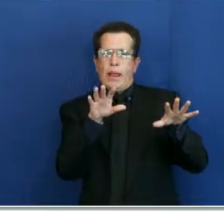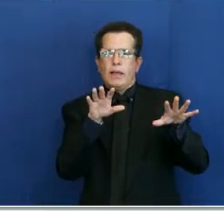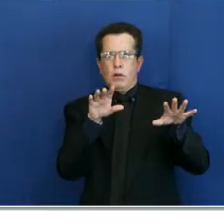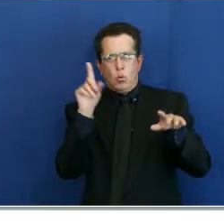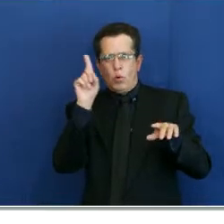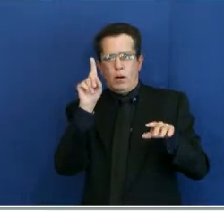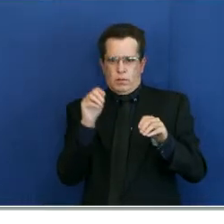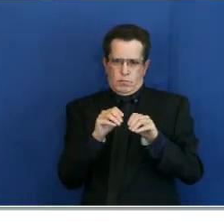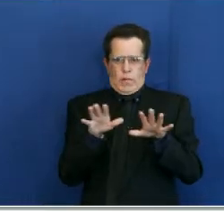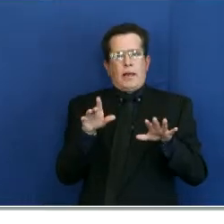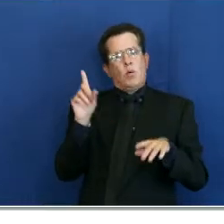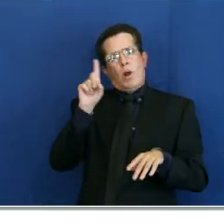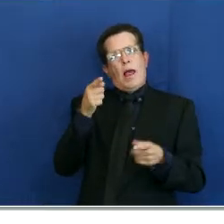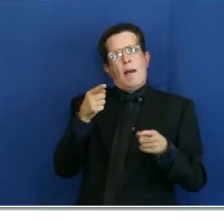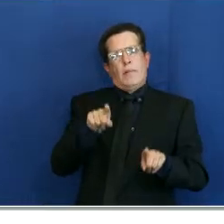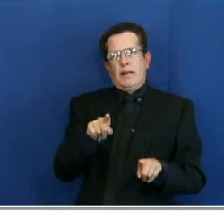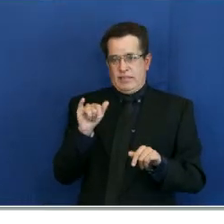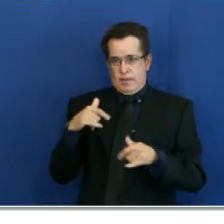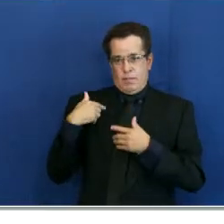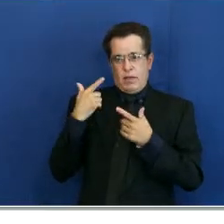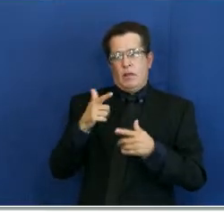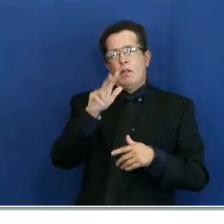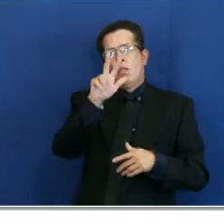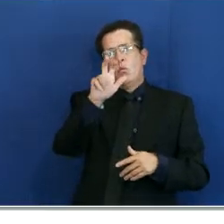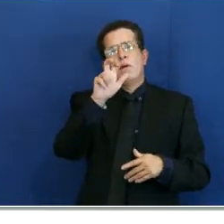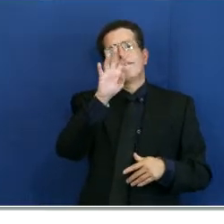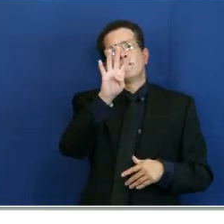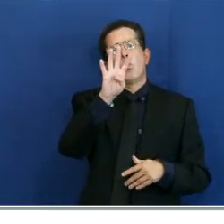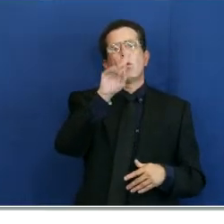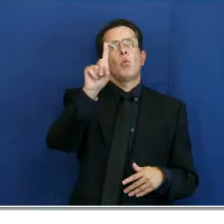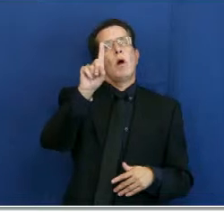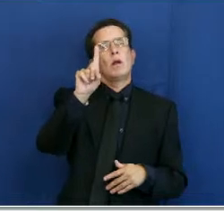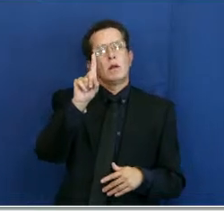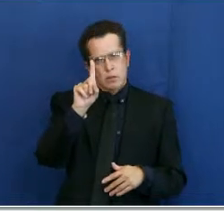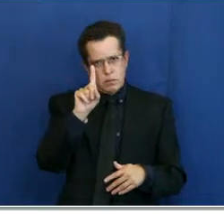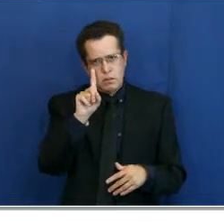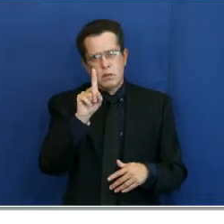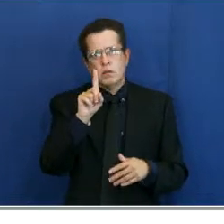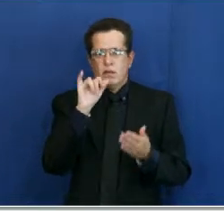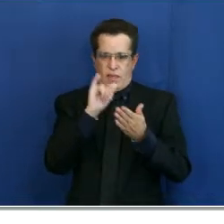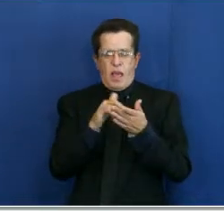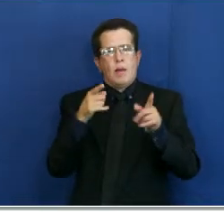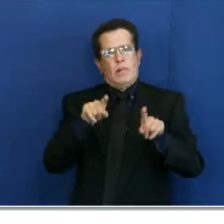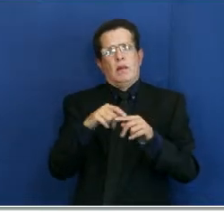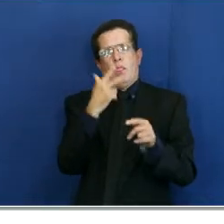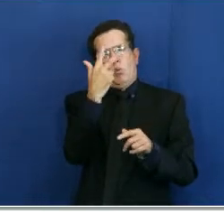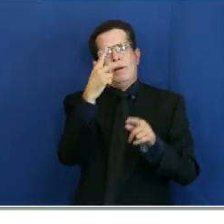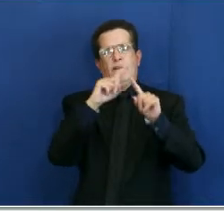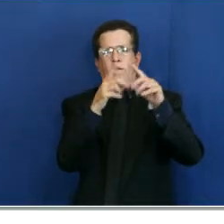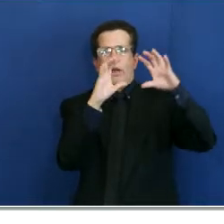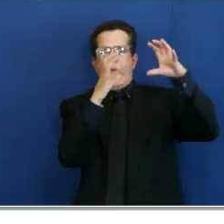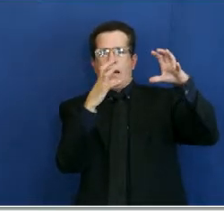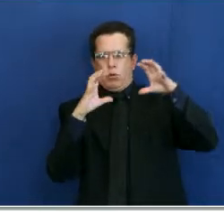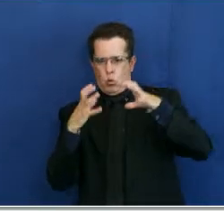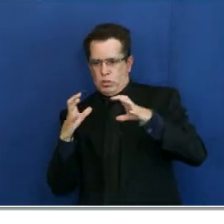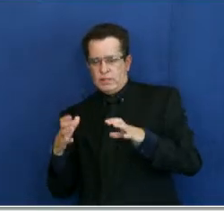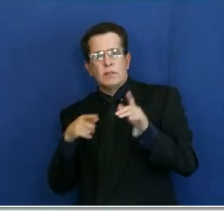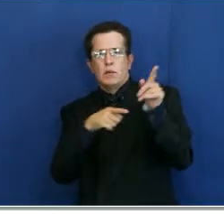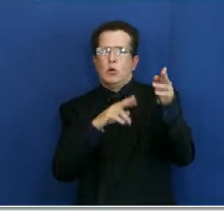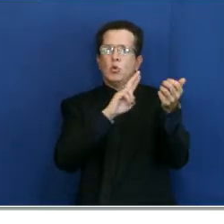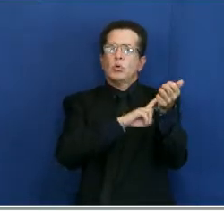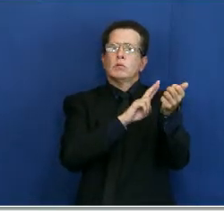Since the beginning of the pandemic, 341 total outbreaks have occurred in 3 categories: skilled nursing